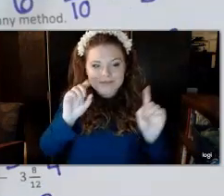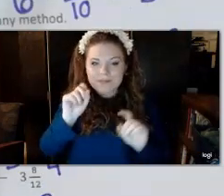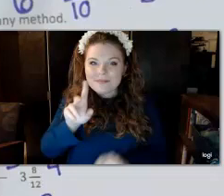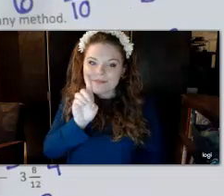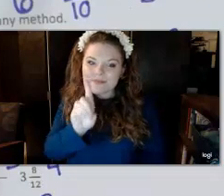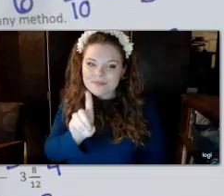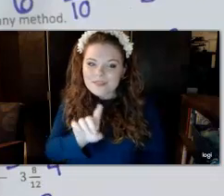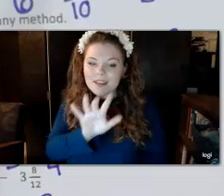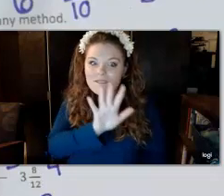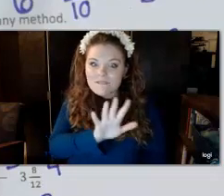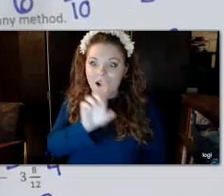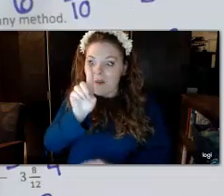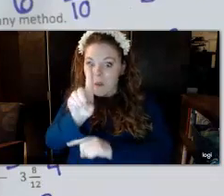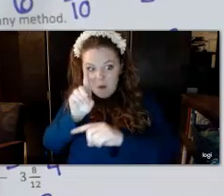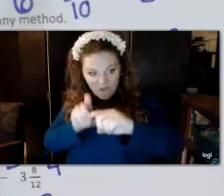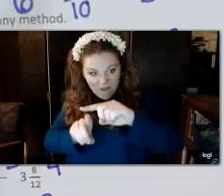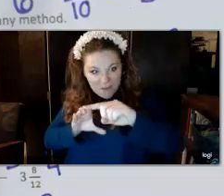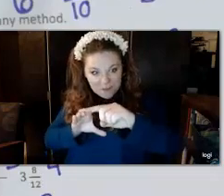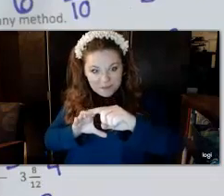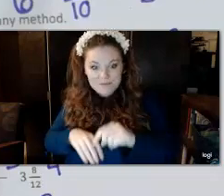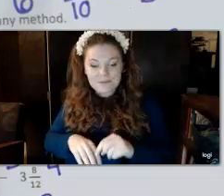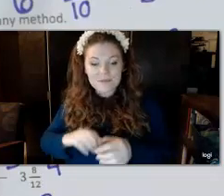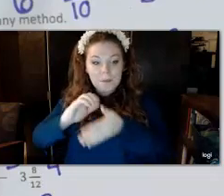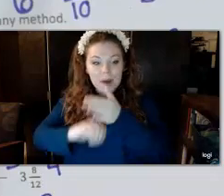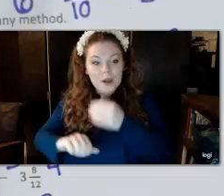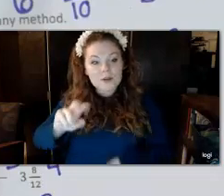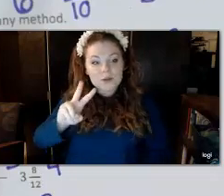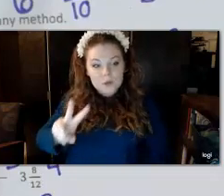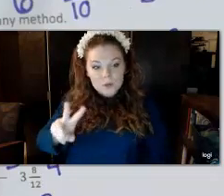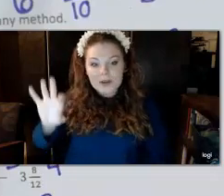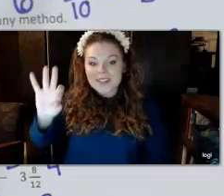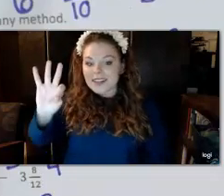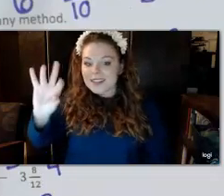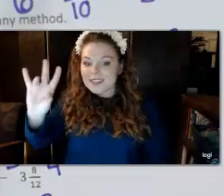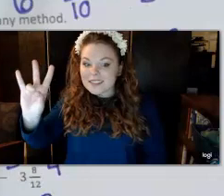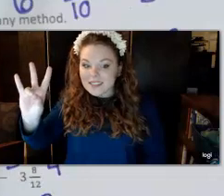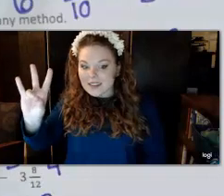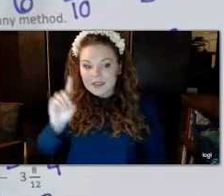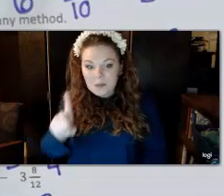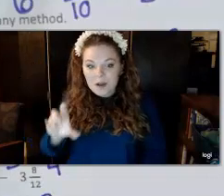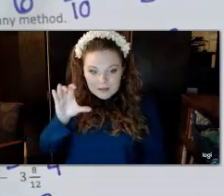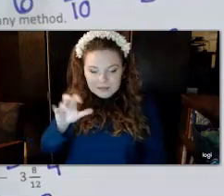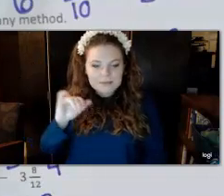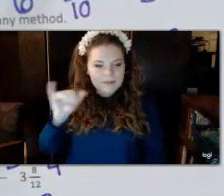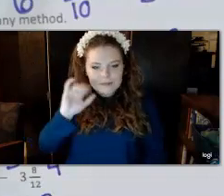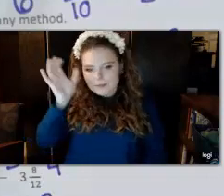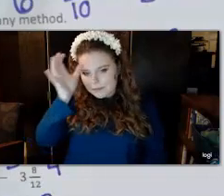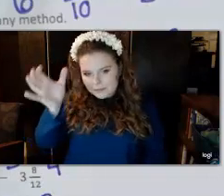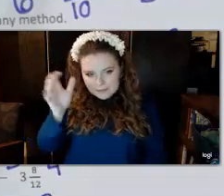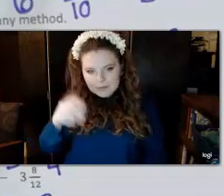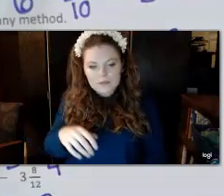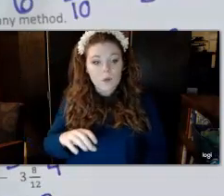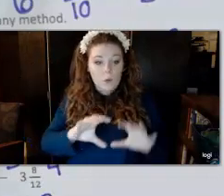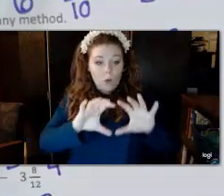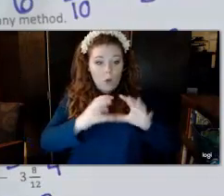have 5 and 1/100 minus 2 and 97 100. Again, same step. Subtract the whole number